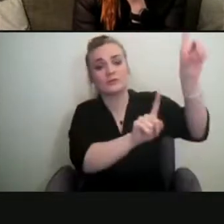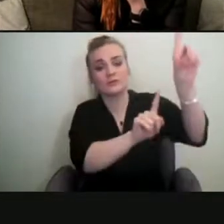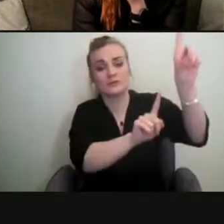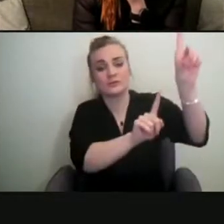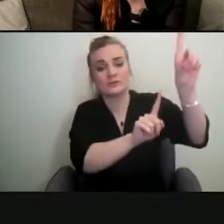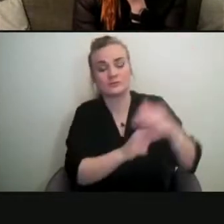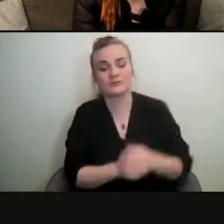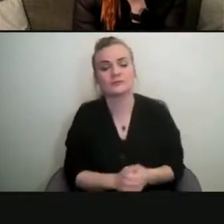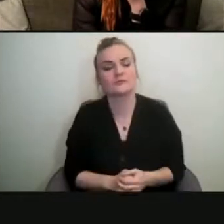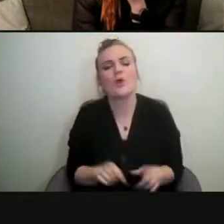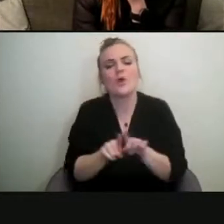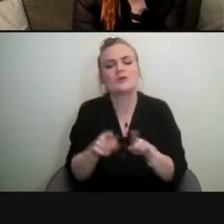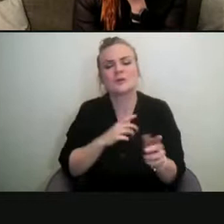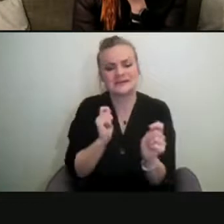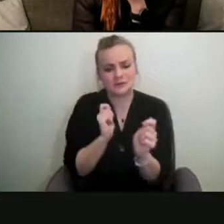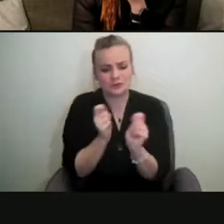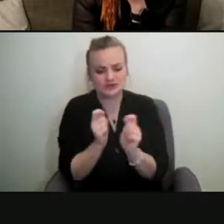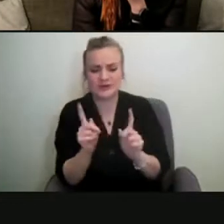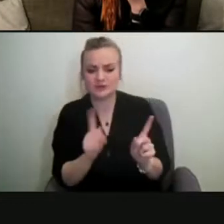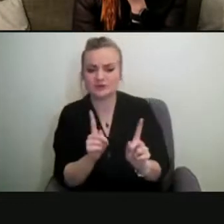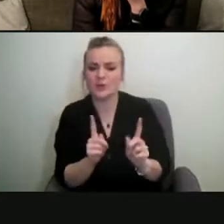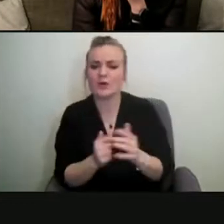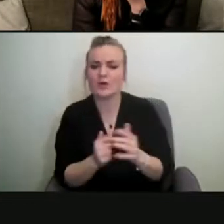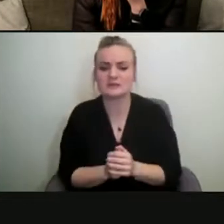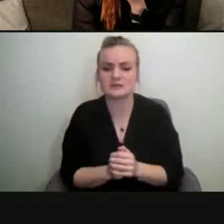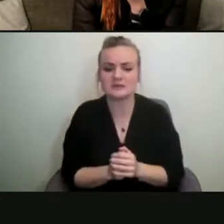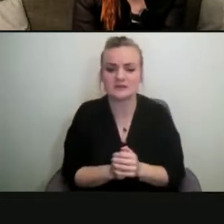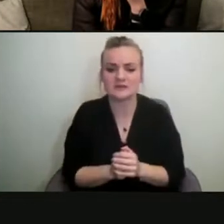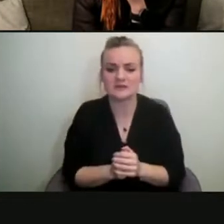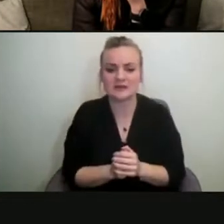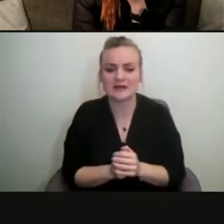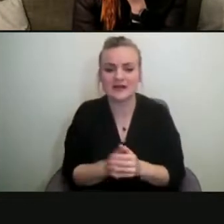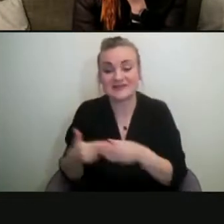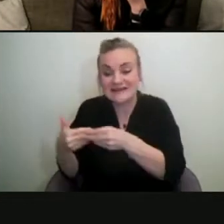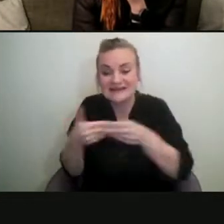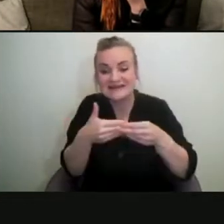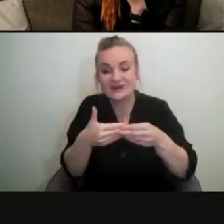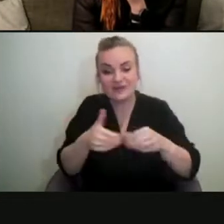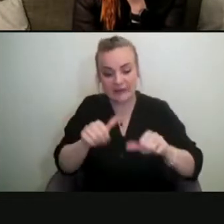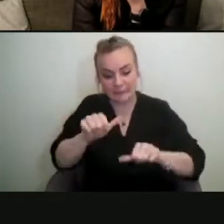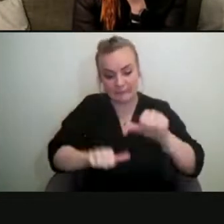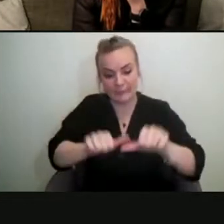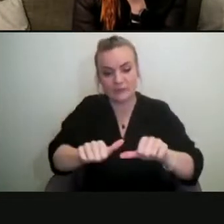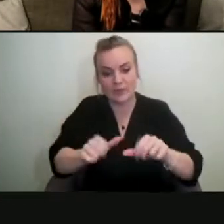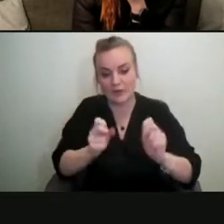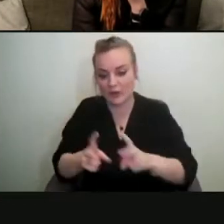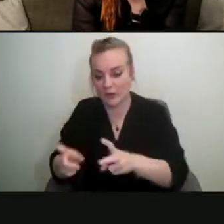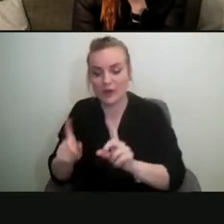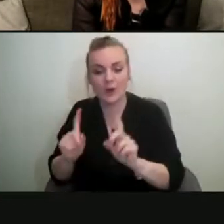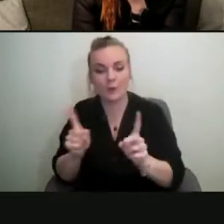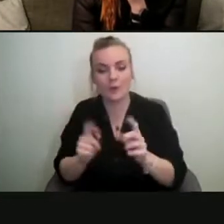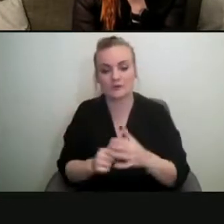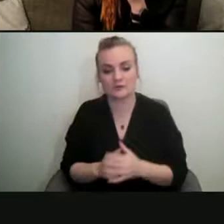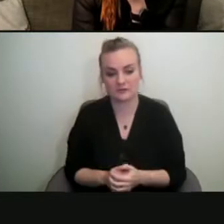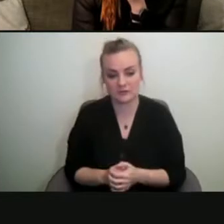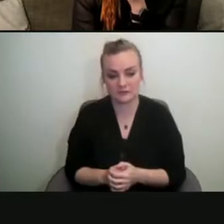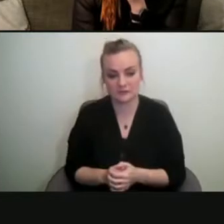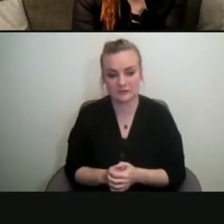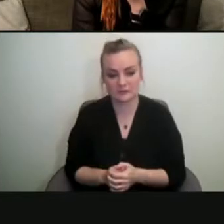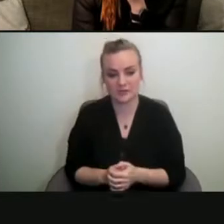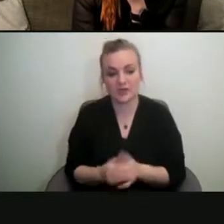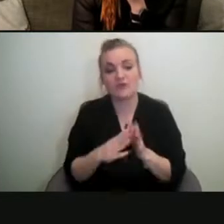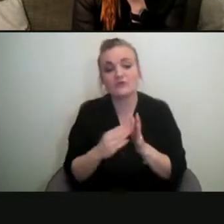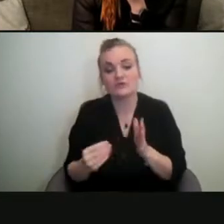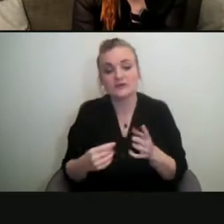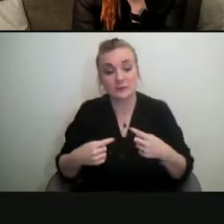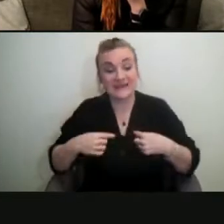is itself, because there are huge expectations of leaders today, which might not sit very well when you're managing a very